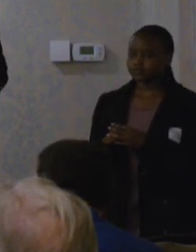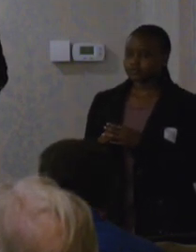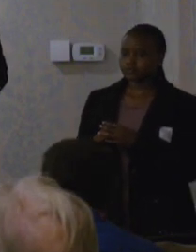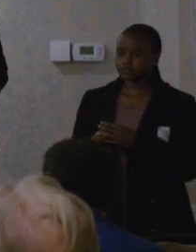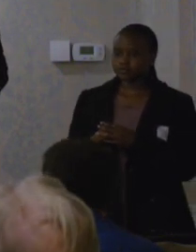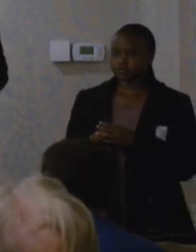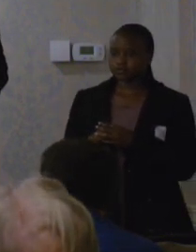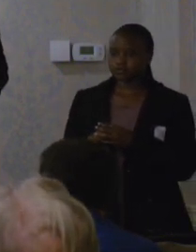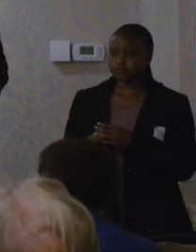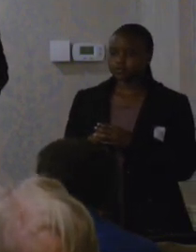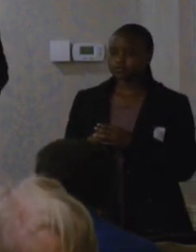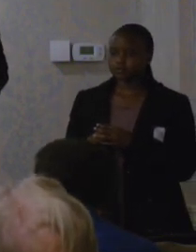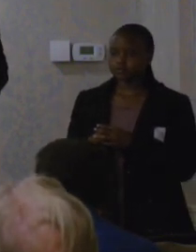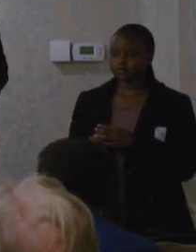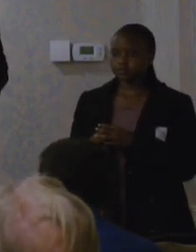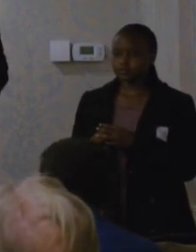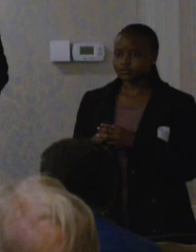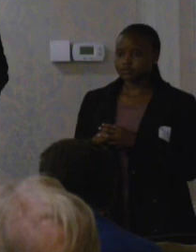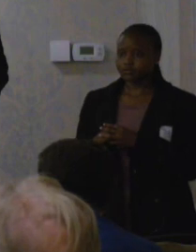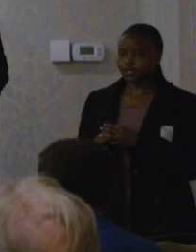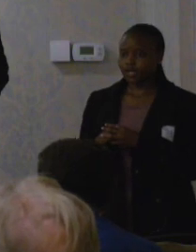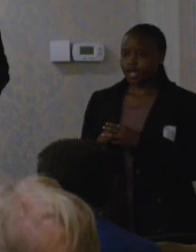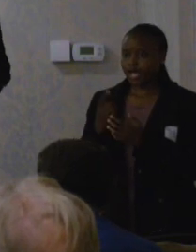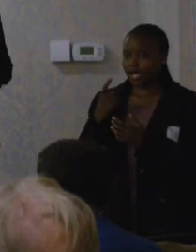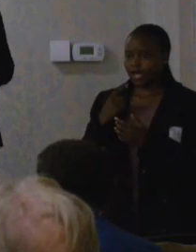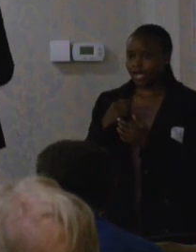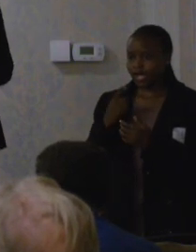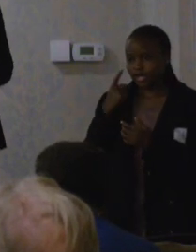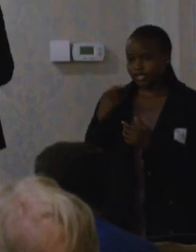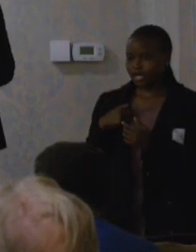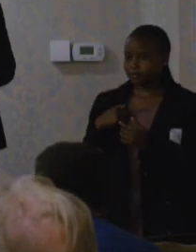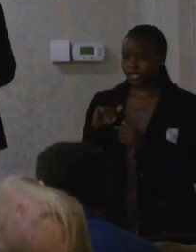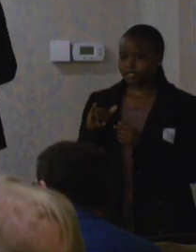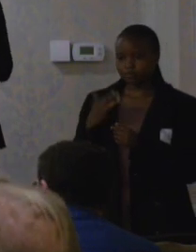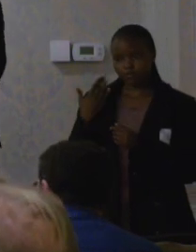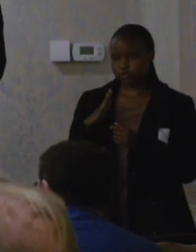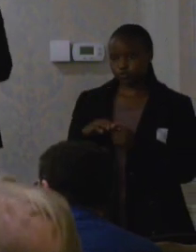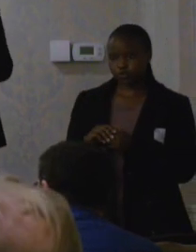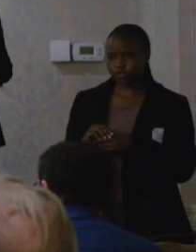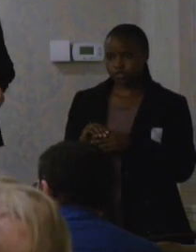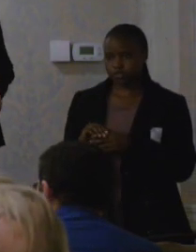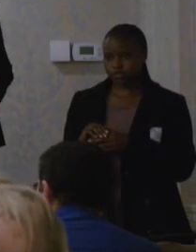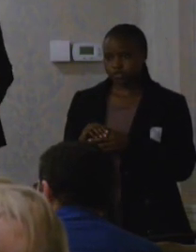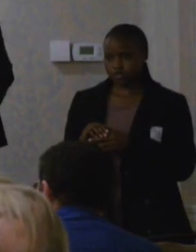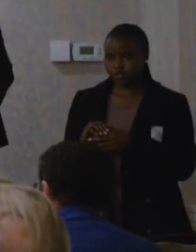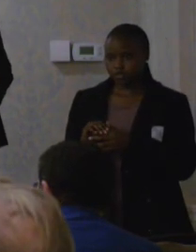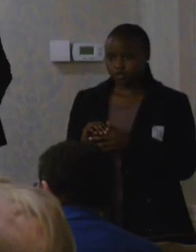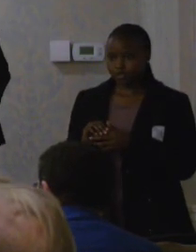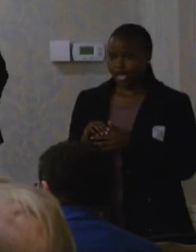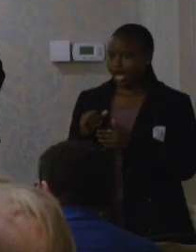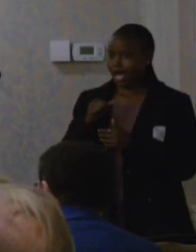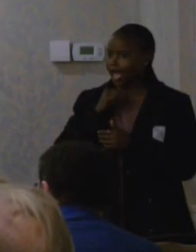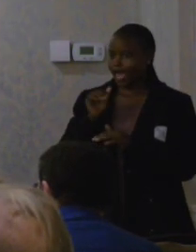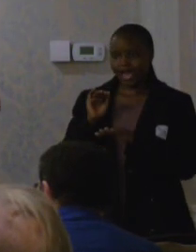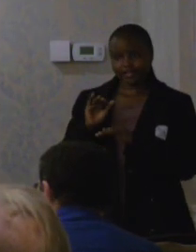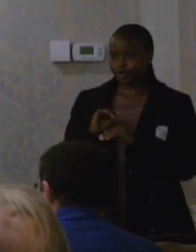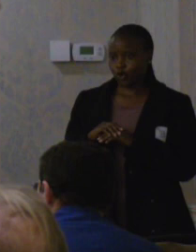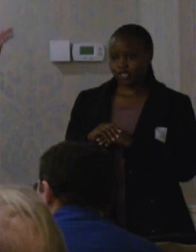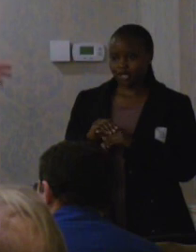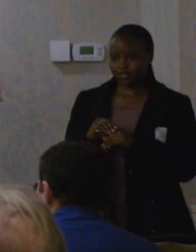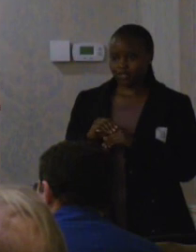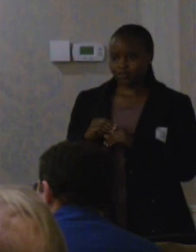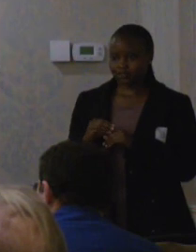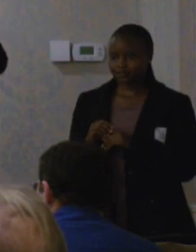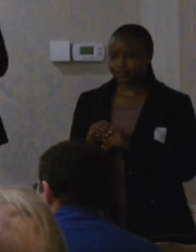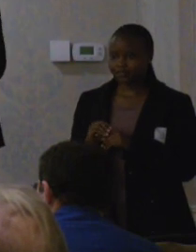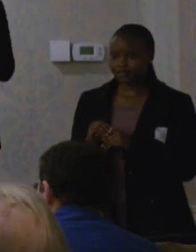this toolkit, but we are going to keep that for after Hoong's presentation, and that will also